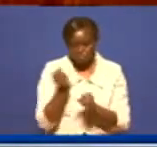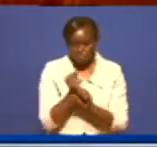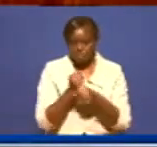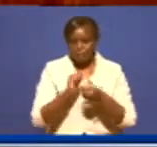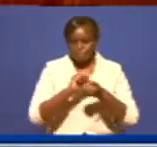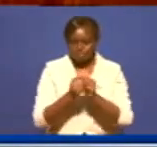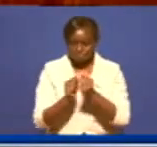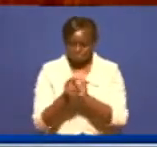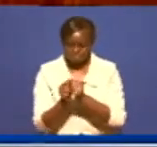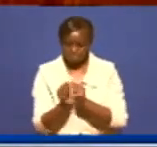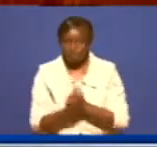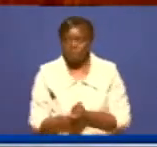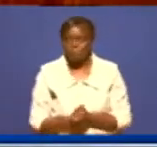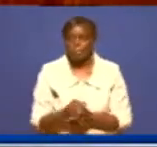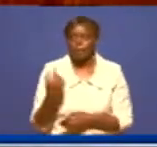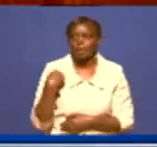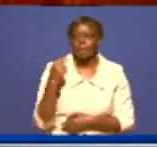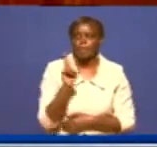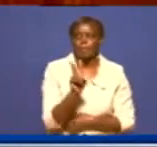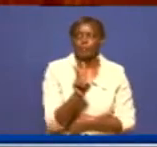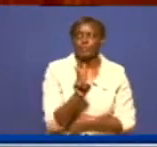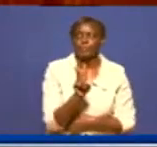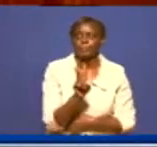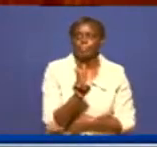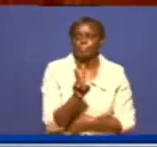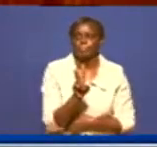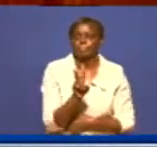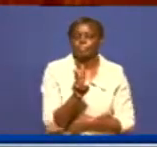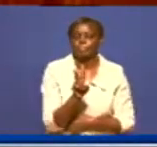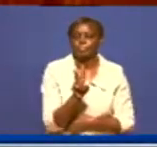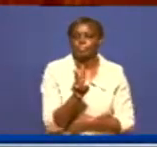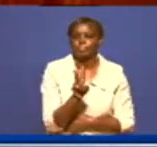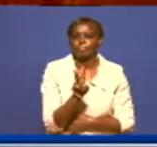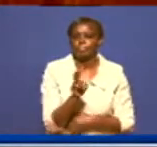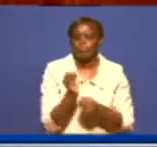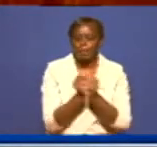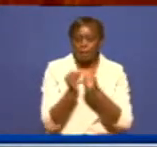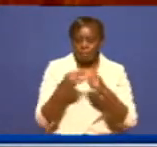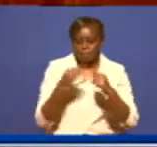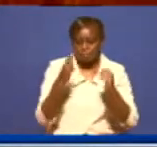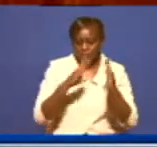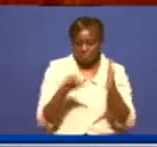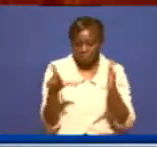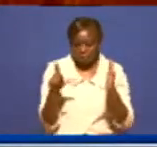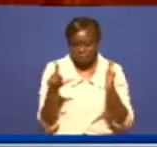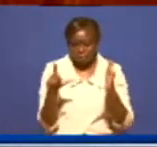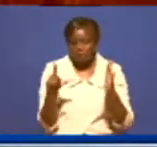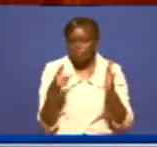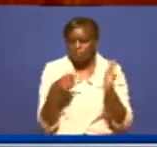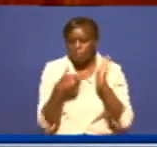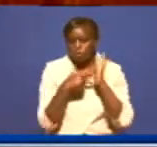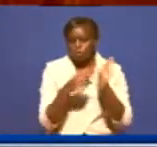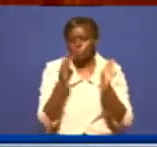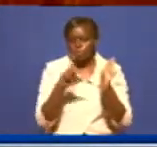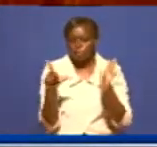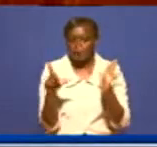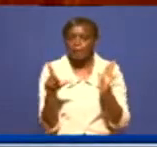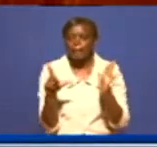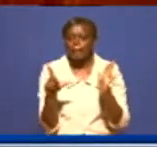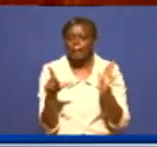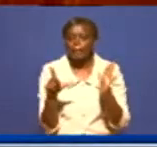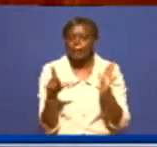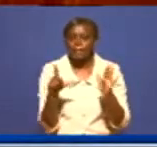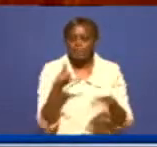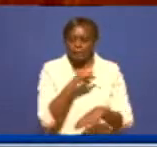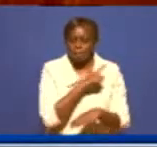changes. Number two, Madam Speaker, if you look at Section 18 of the bill, it states as follows. A landlord